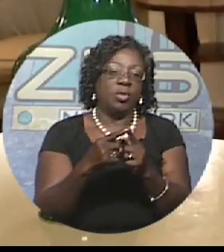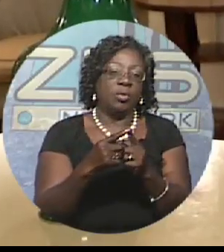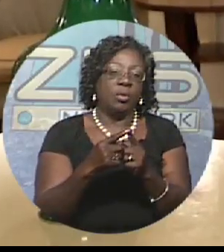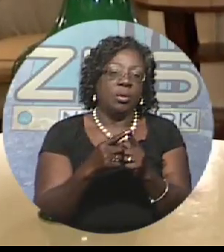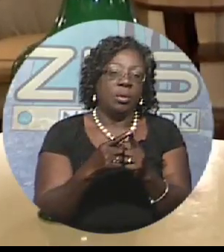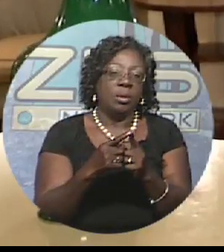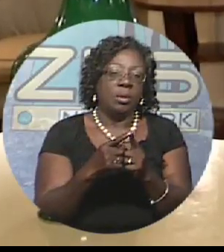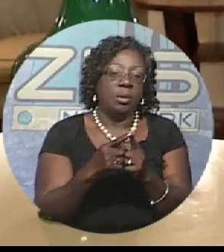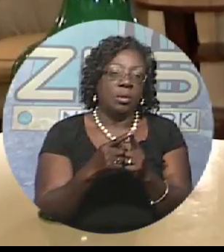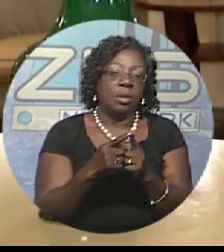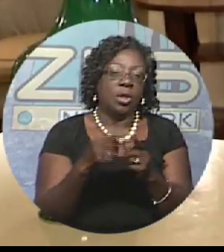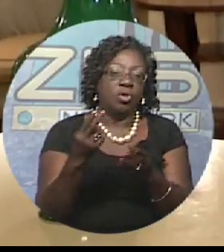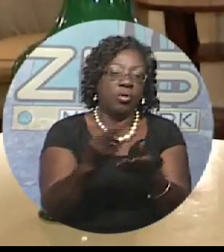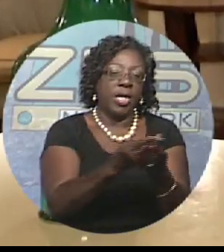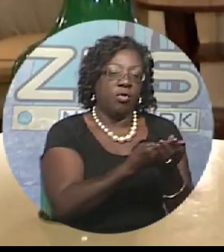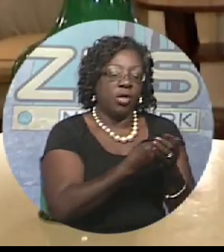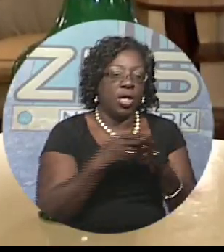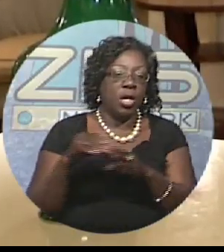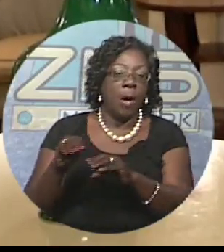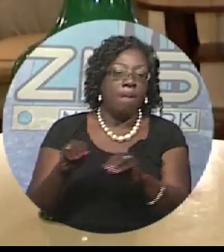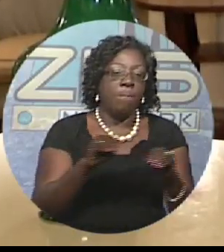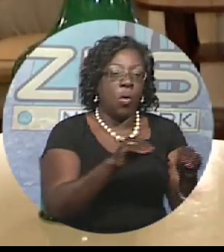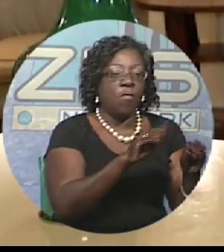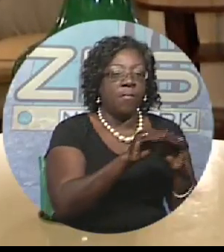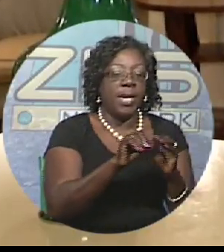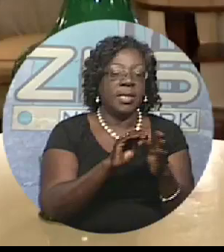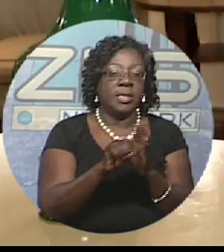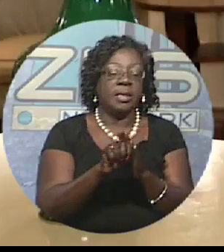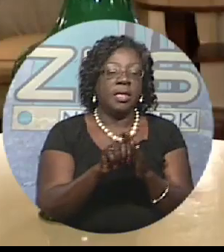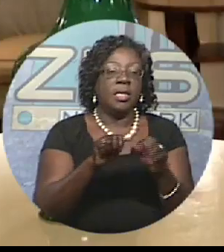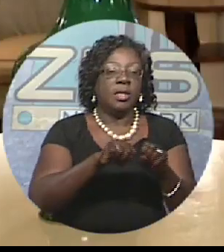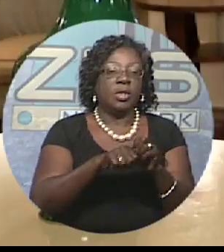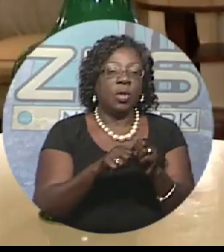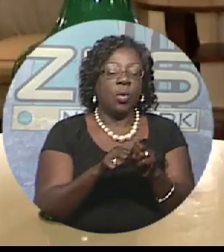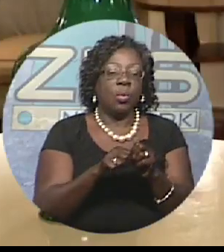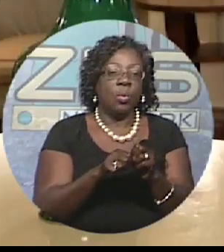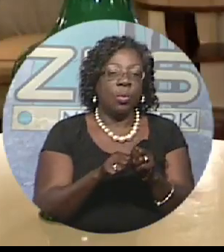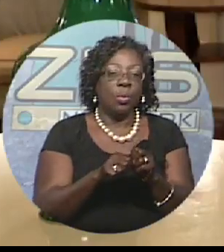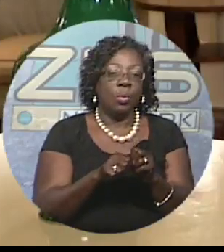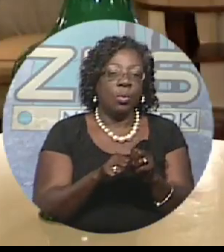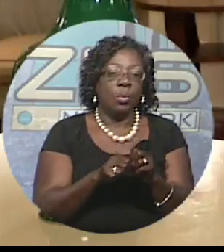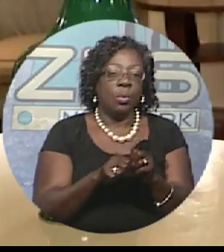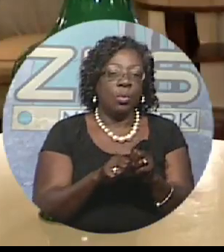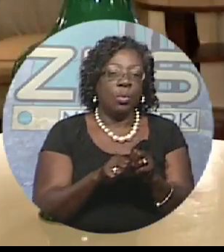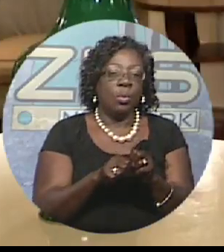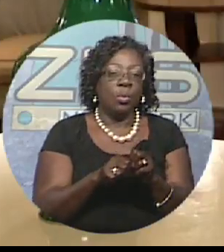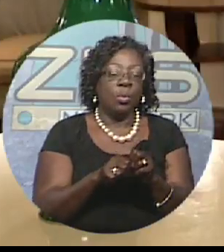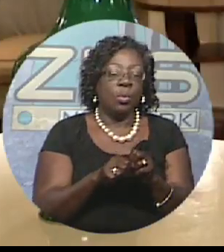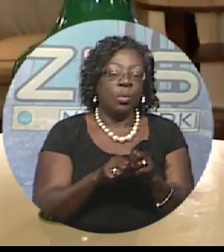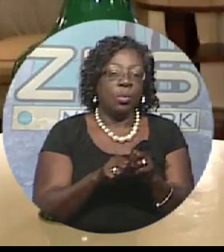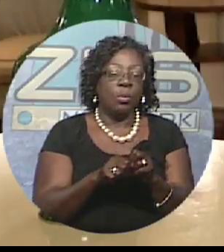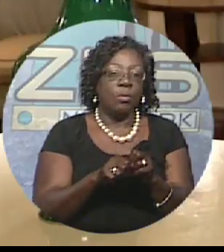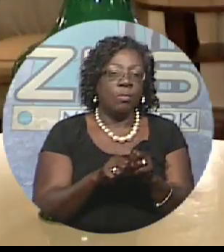bodies and the trade union movement in general. So what will happen